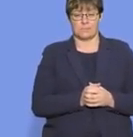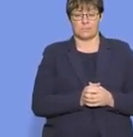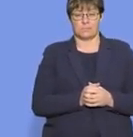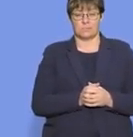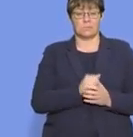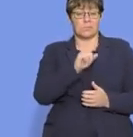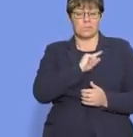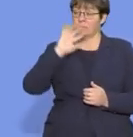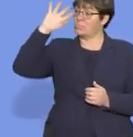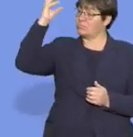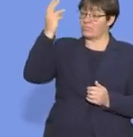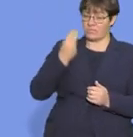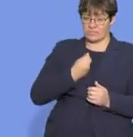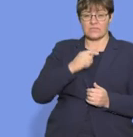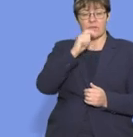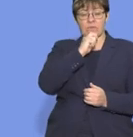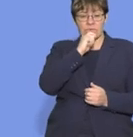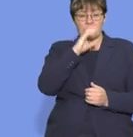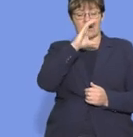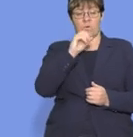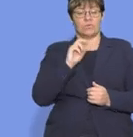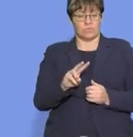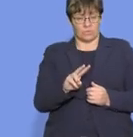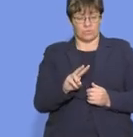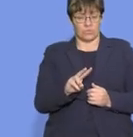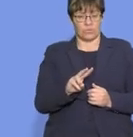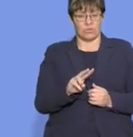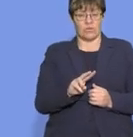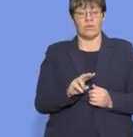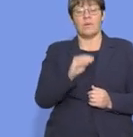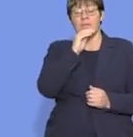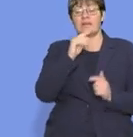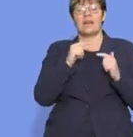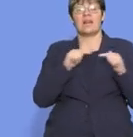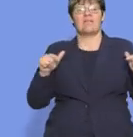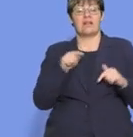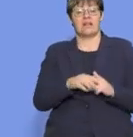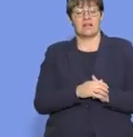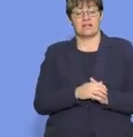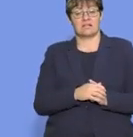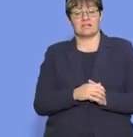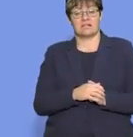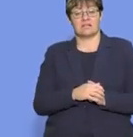Because the photosynthetic bacteria were using carbon dioxide, the carbon dioxide levels